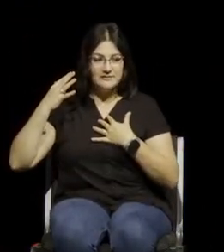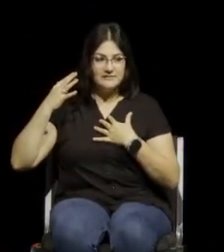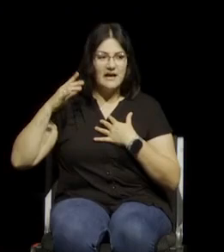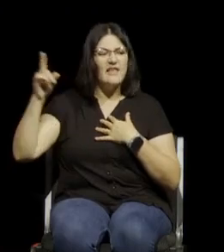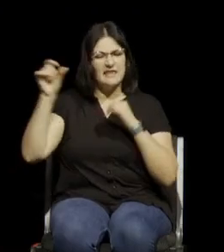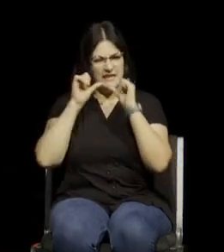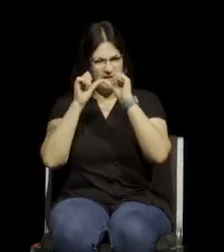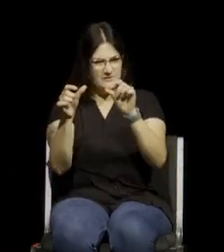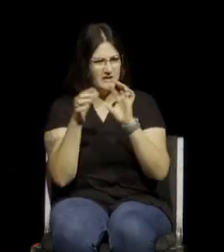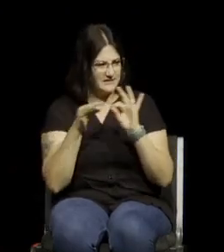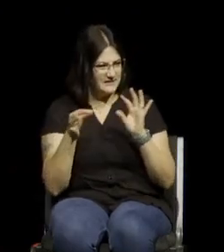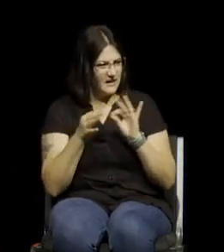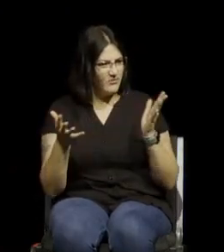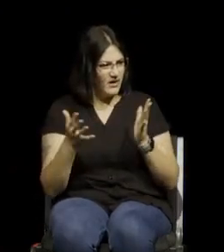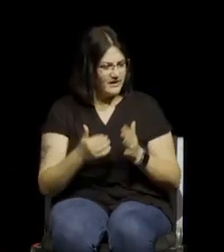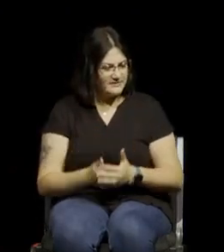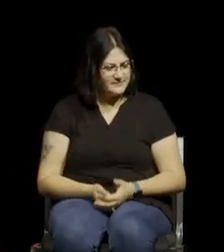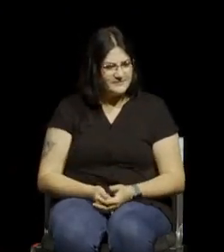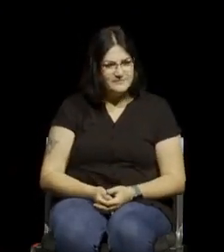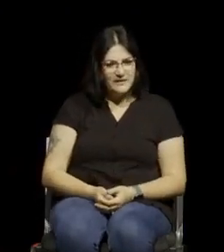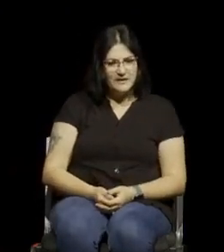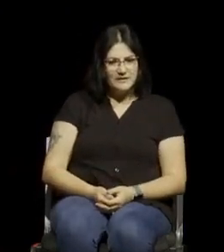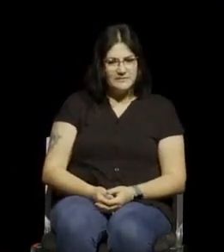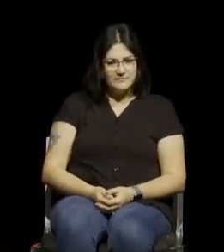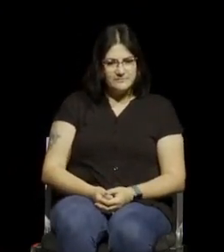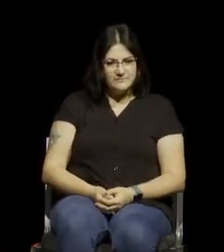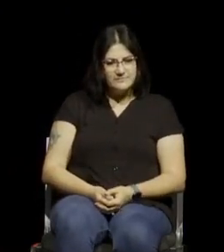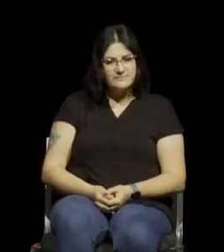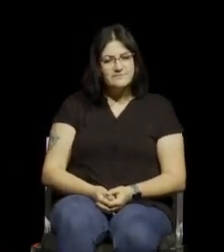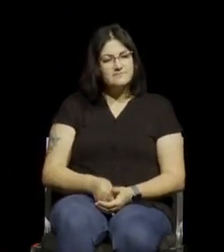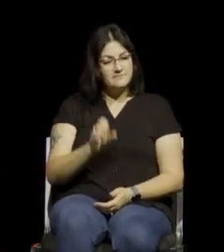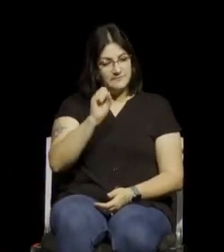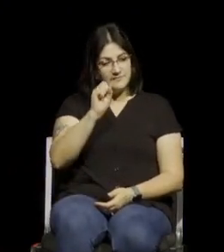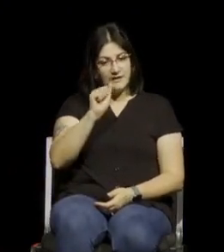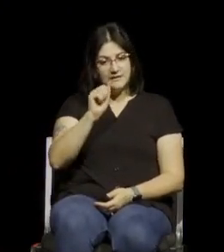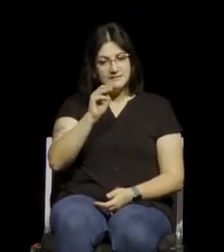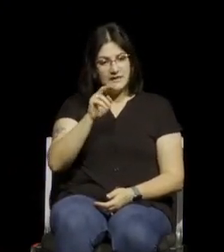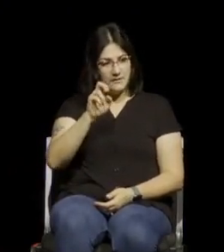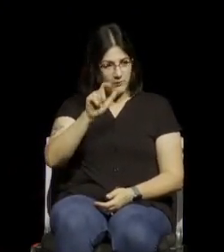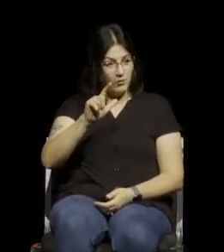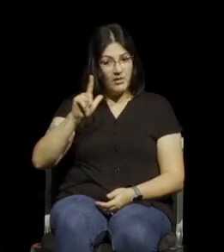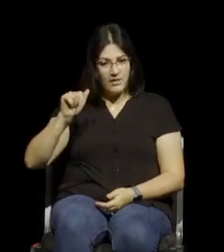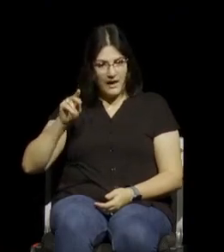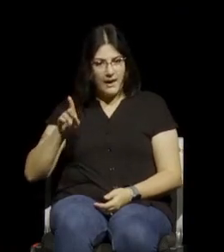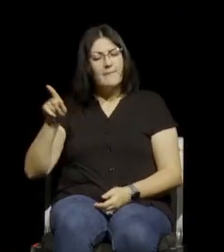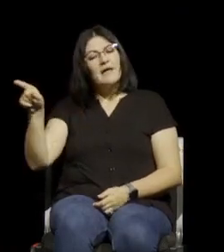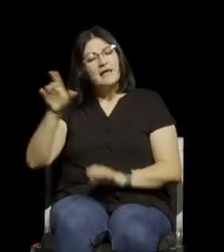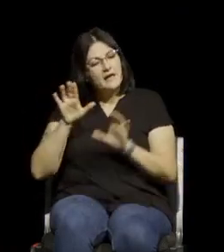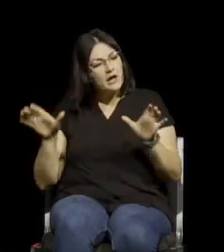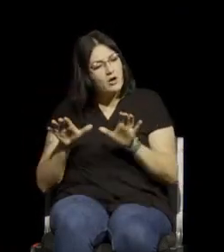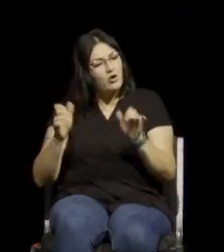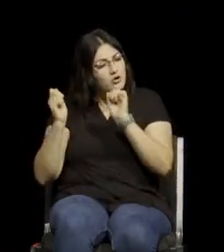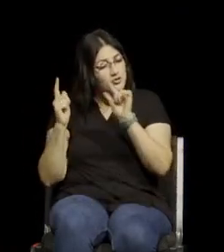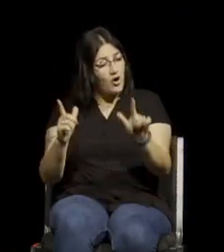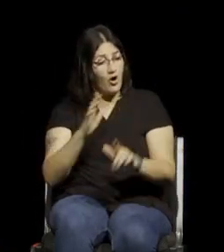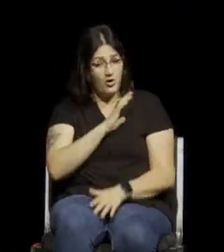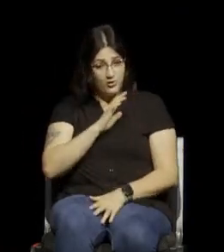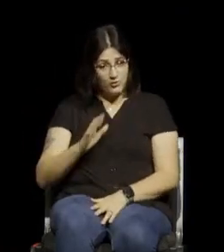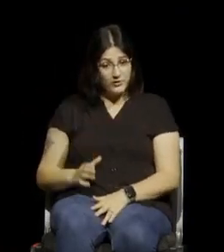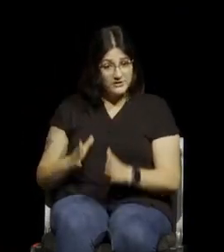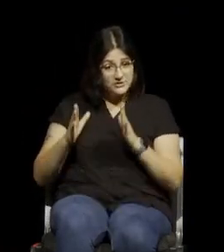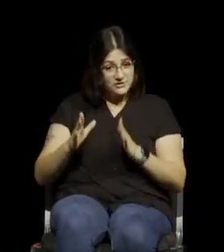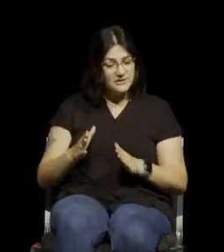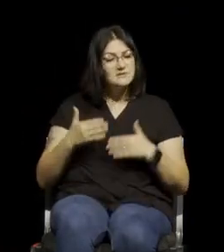goes on to say, or what is said about him. Samuel, Pastor Samuel Lamb, he encouraged all Christians